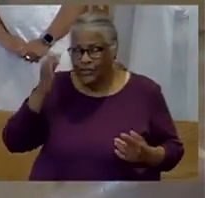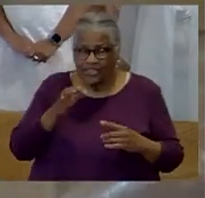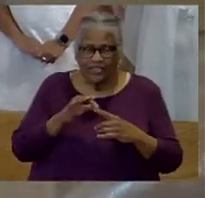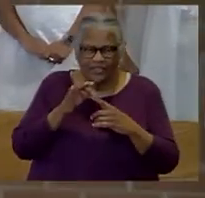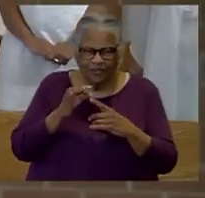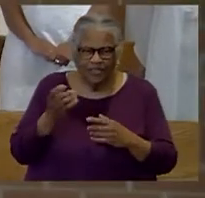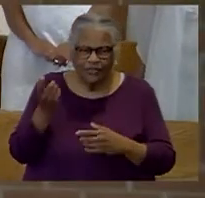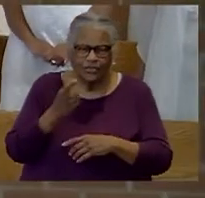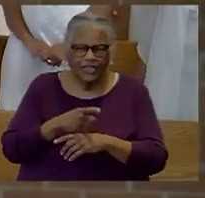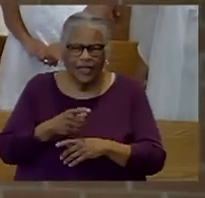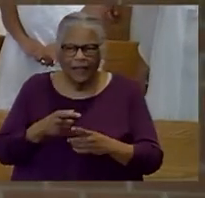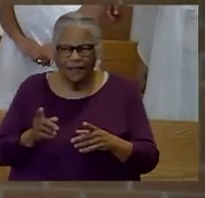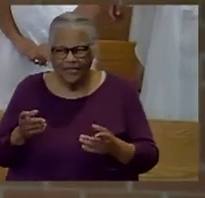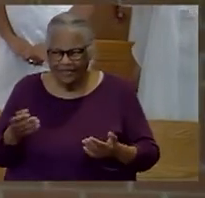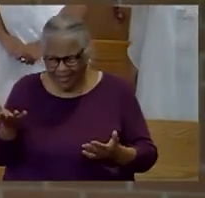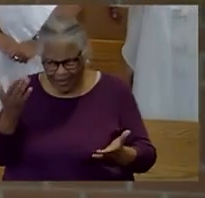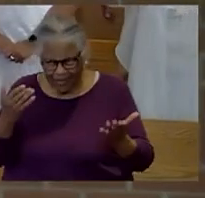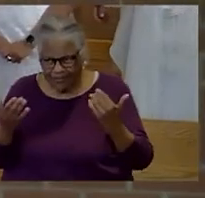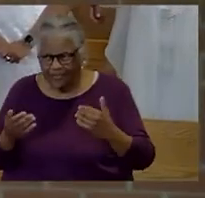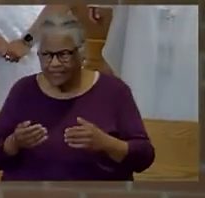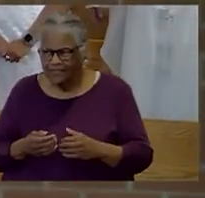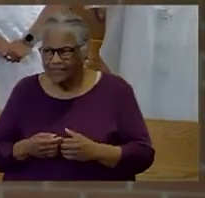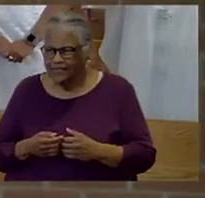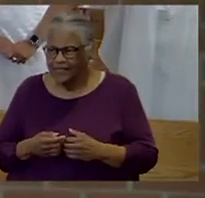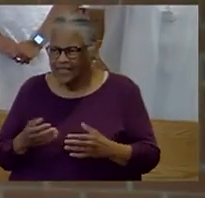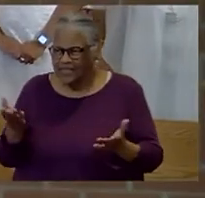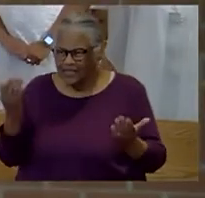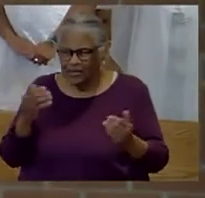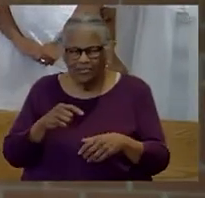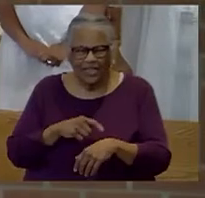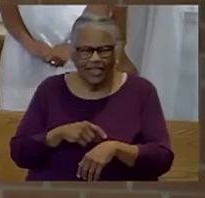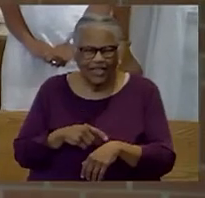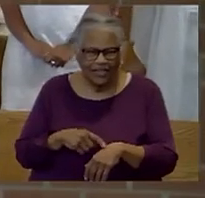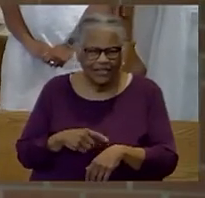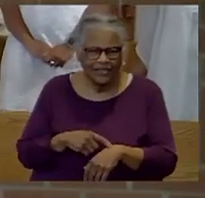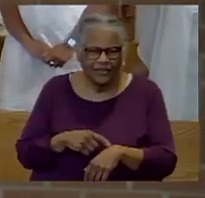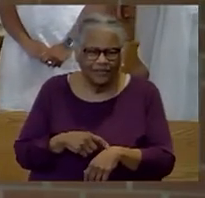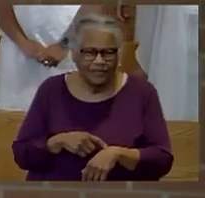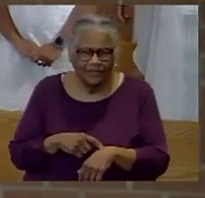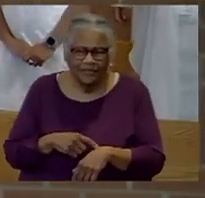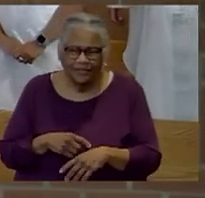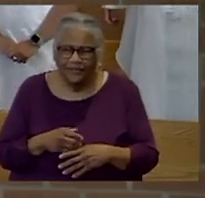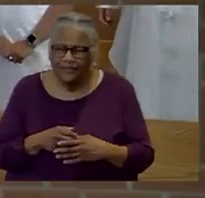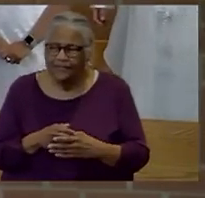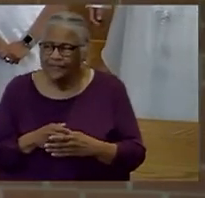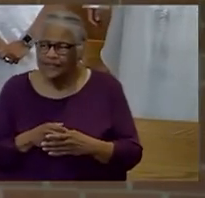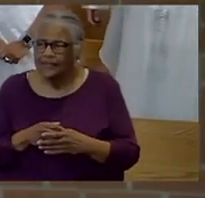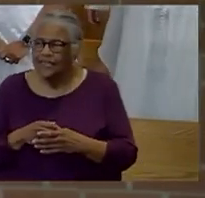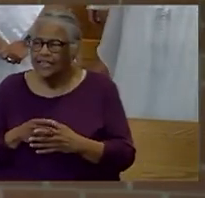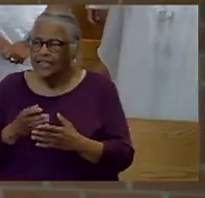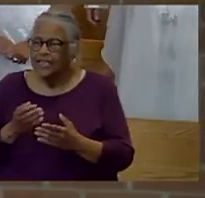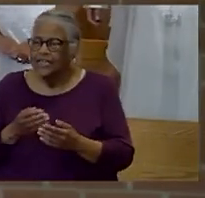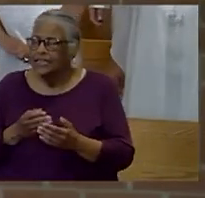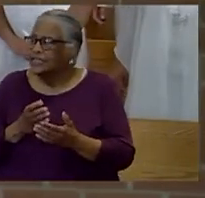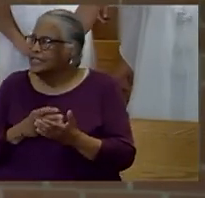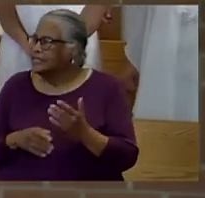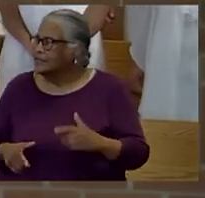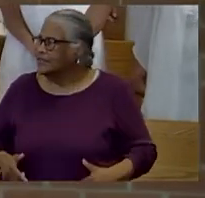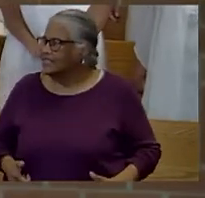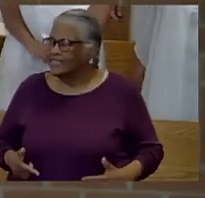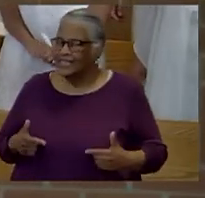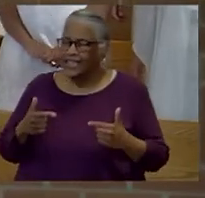if you want to come, this is your time, this is your moment. Come on, choir, sing. Somebody's life dependent on someone's